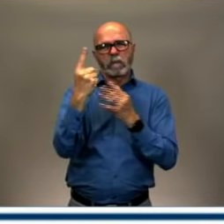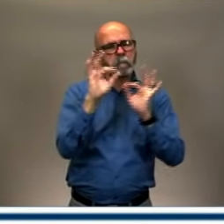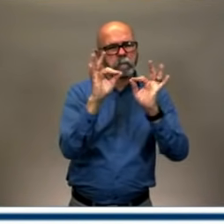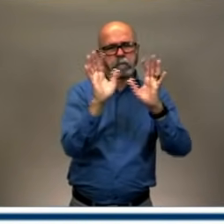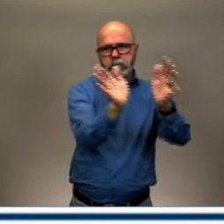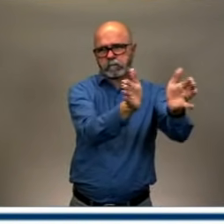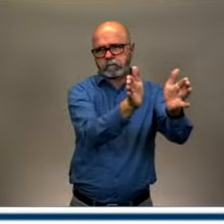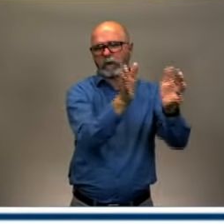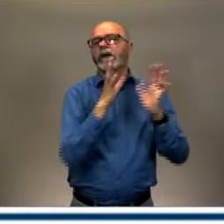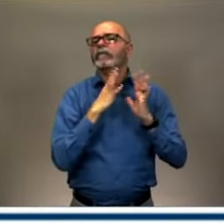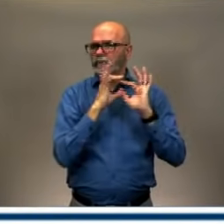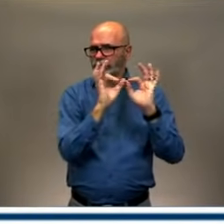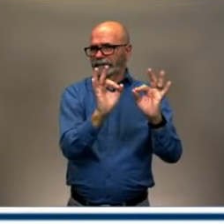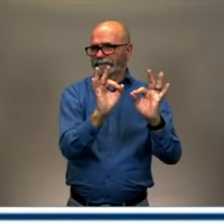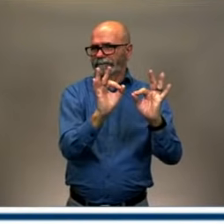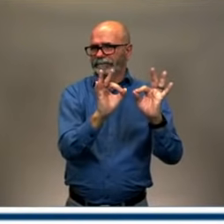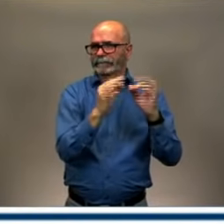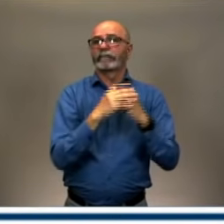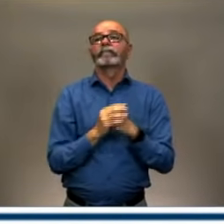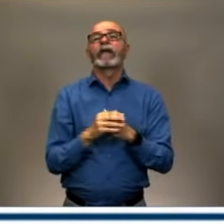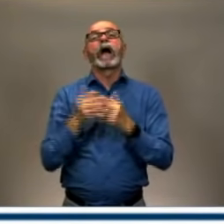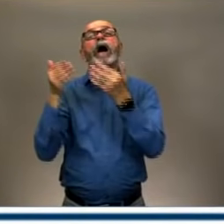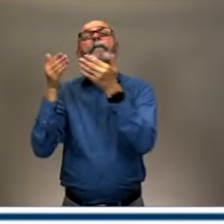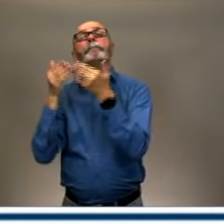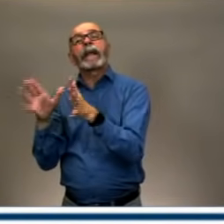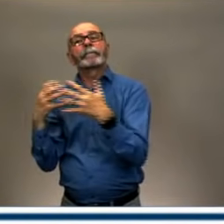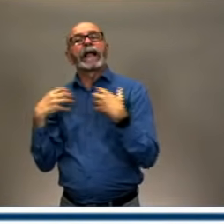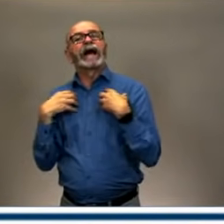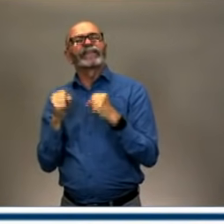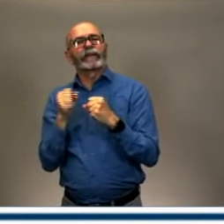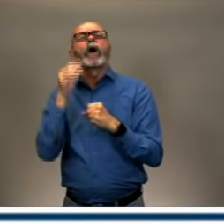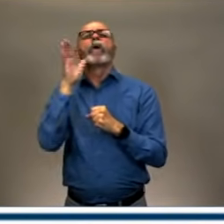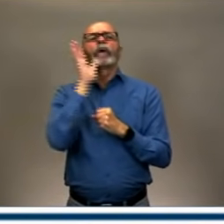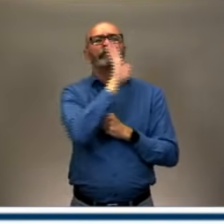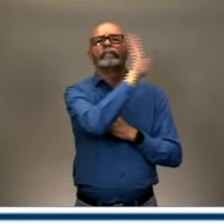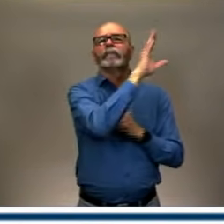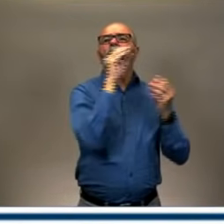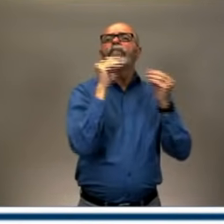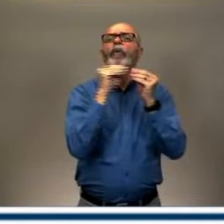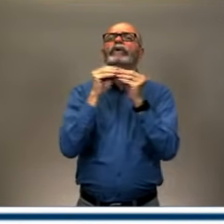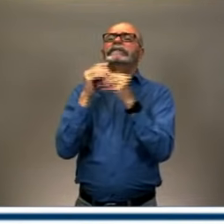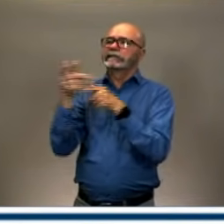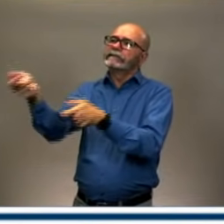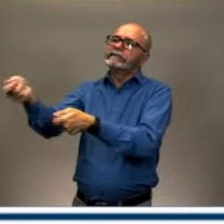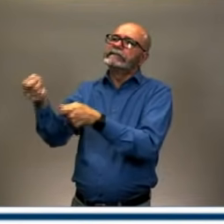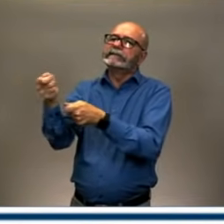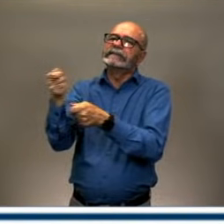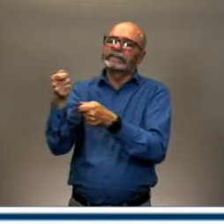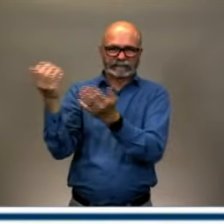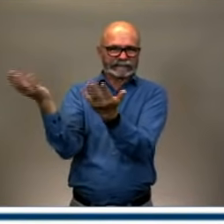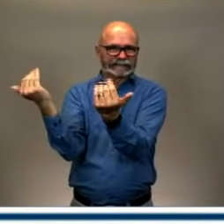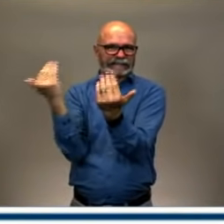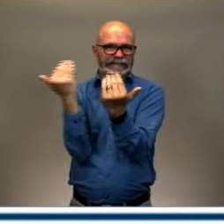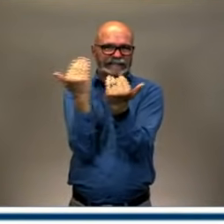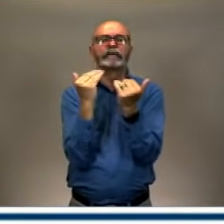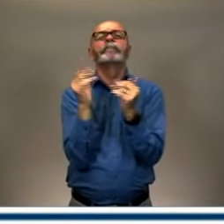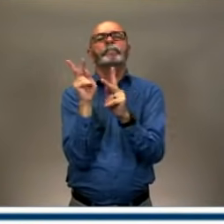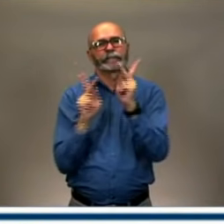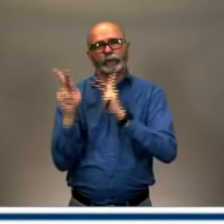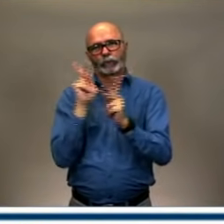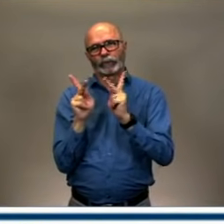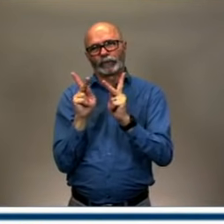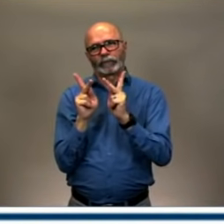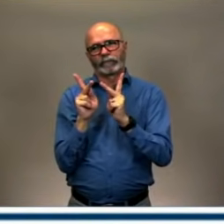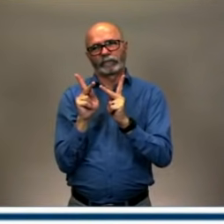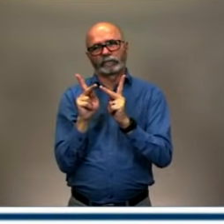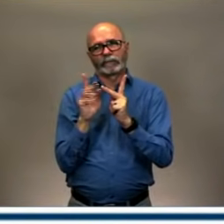NSHA Public Health is looking to recruit more people to do their work, but we need to think we think far beyond just having more people in public health. This is a